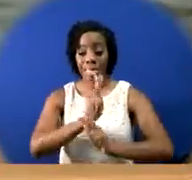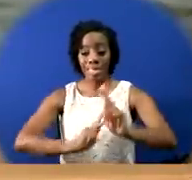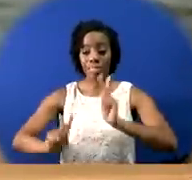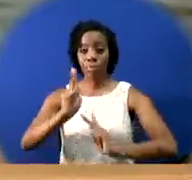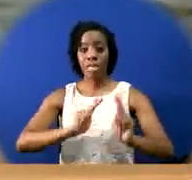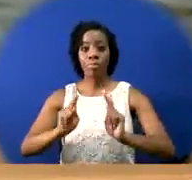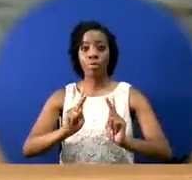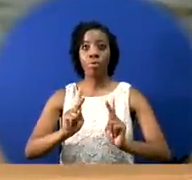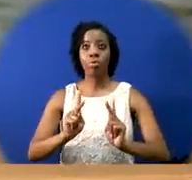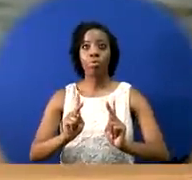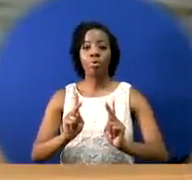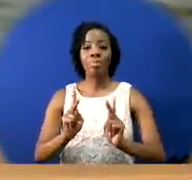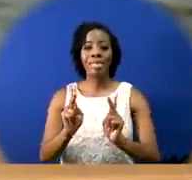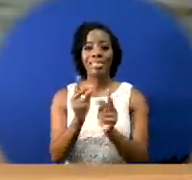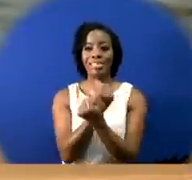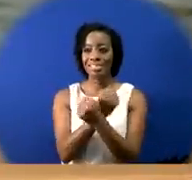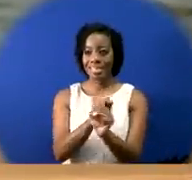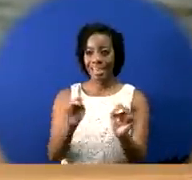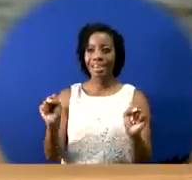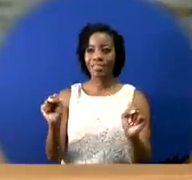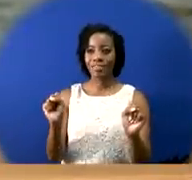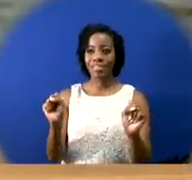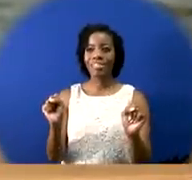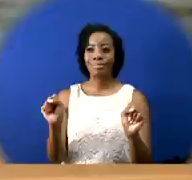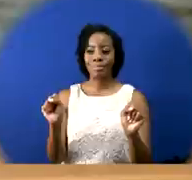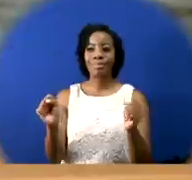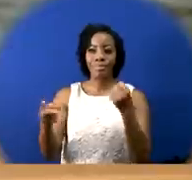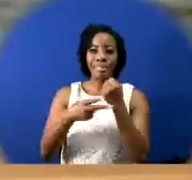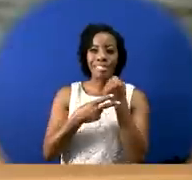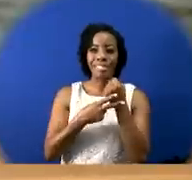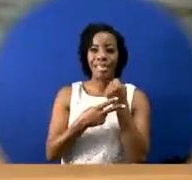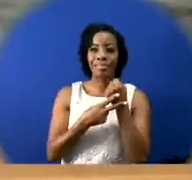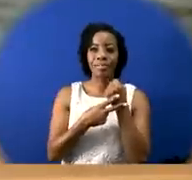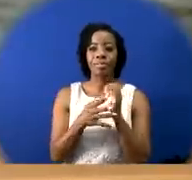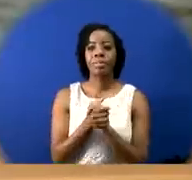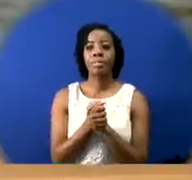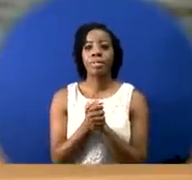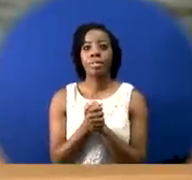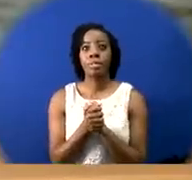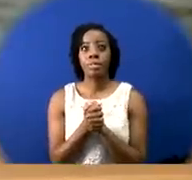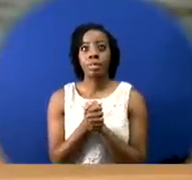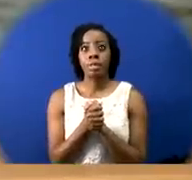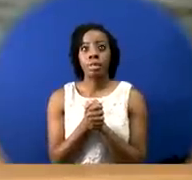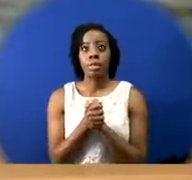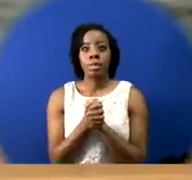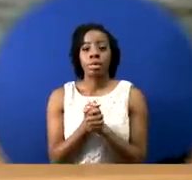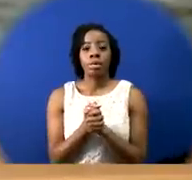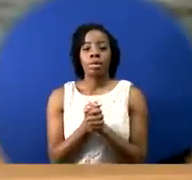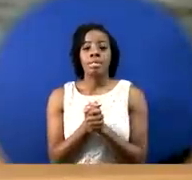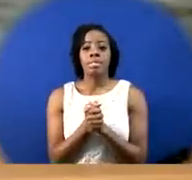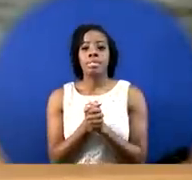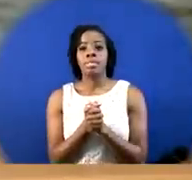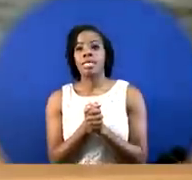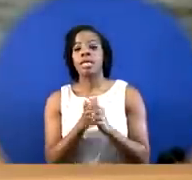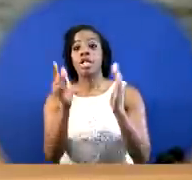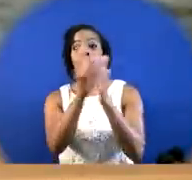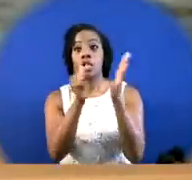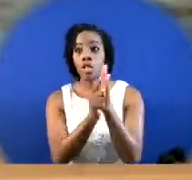be spared, saved. There was the commandment of God to